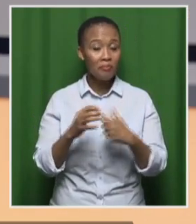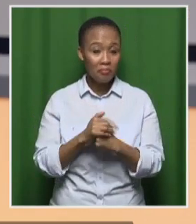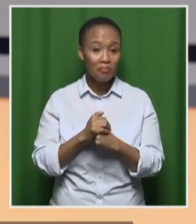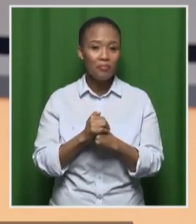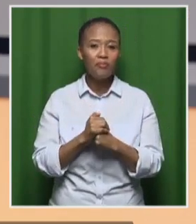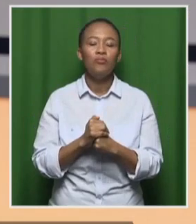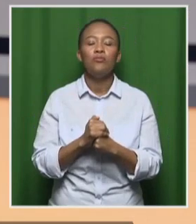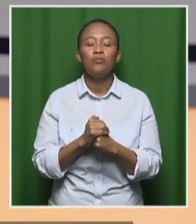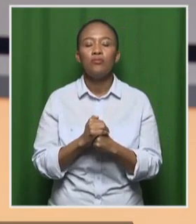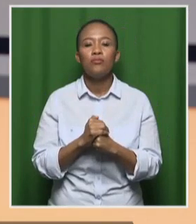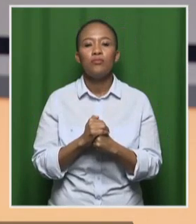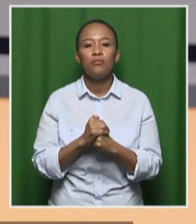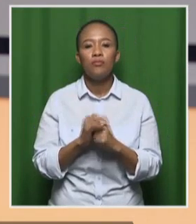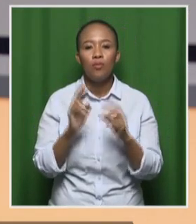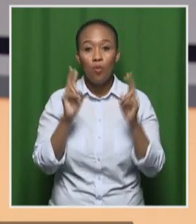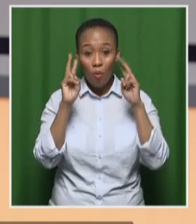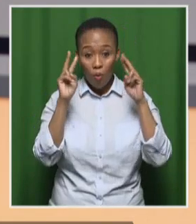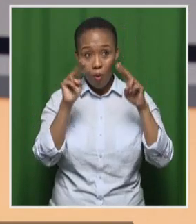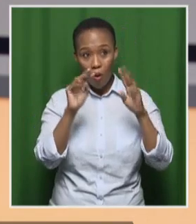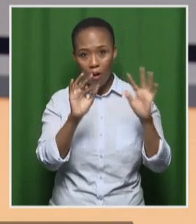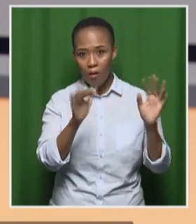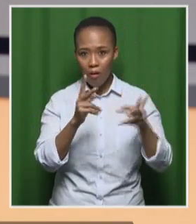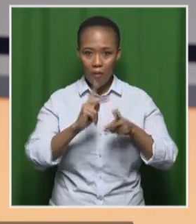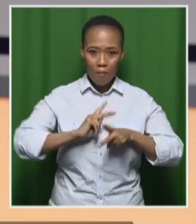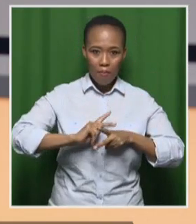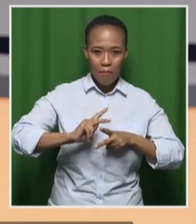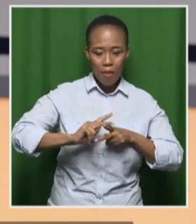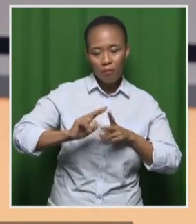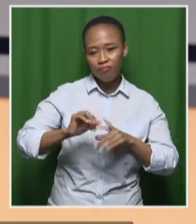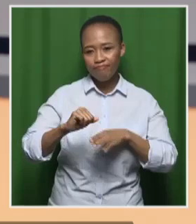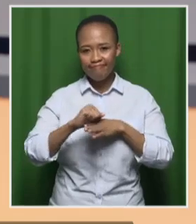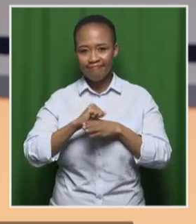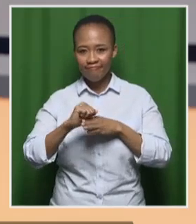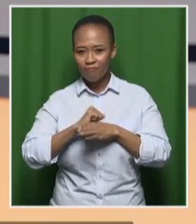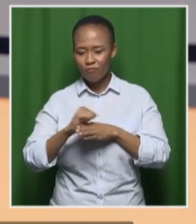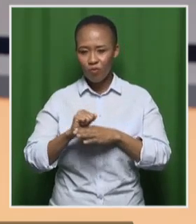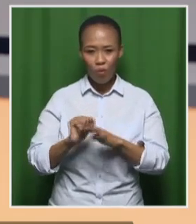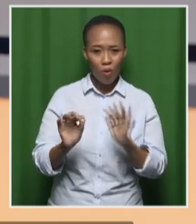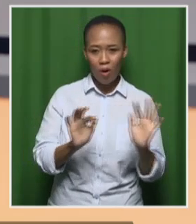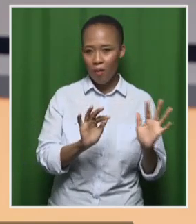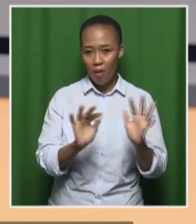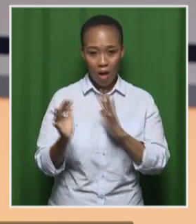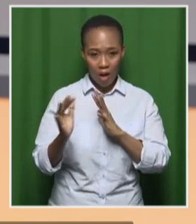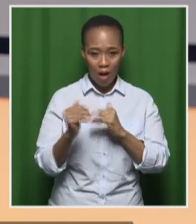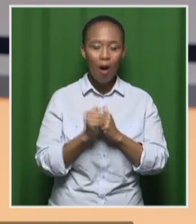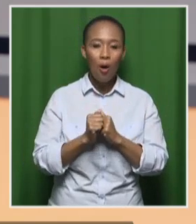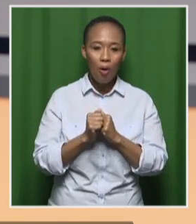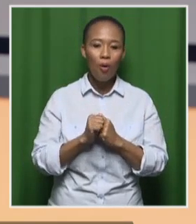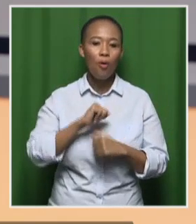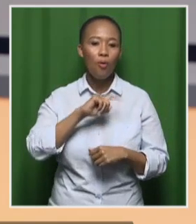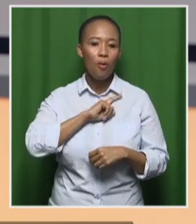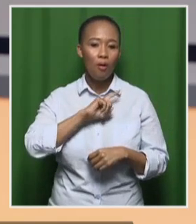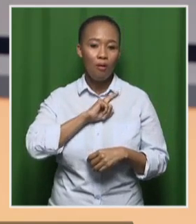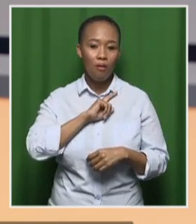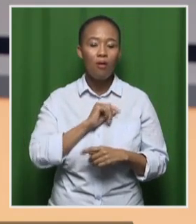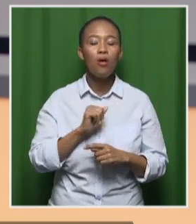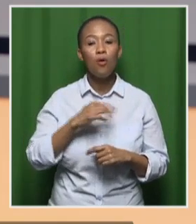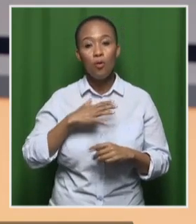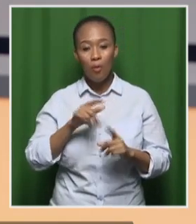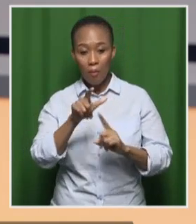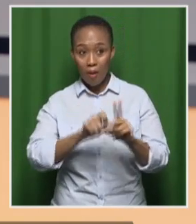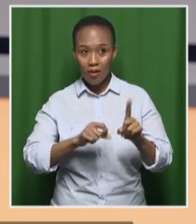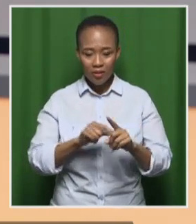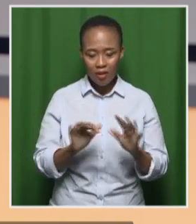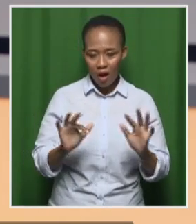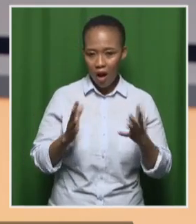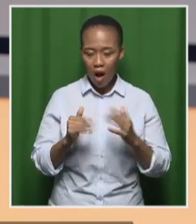what you put into in terms of your preparation and your training, wanting to nullify Adrian's right hand, want him to have to readjust in terms of the